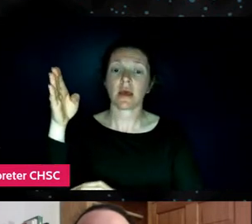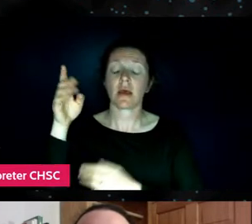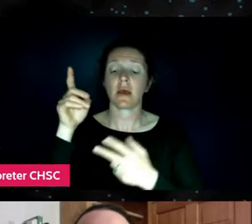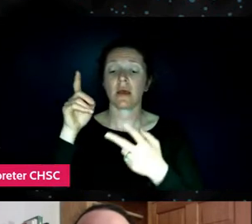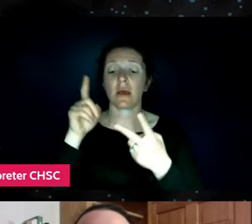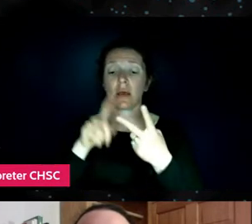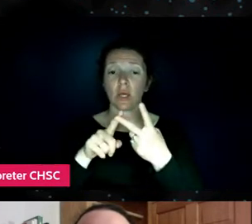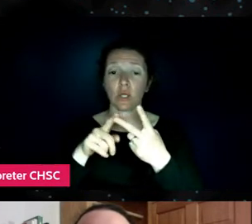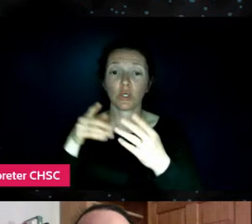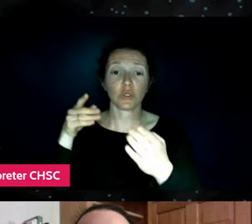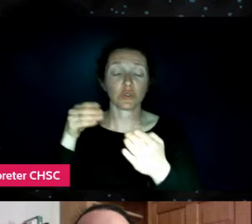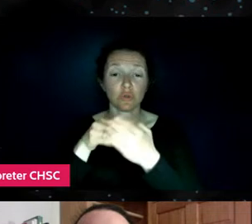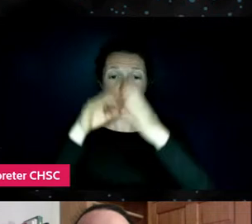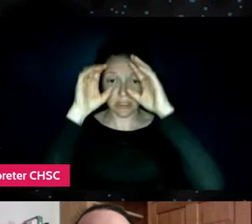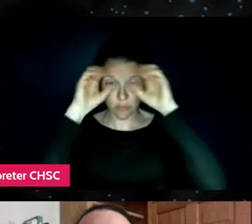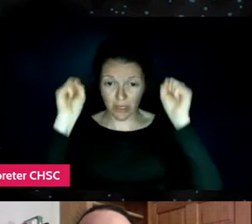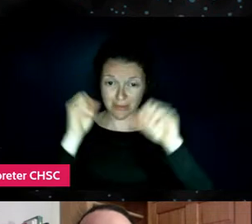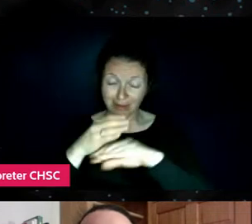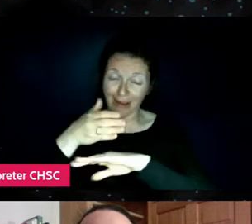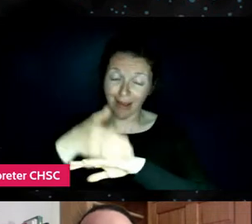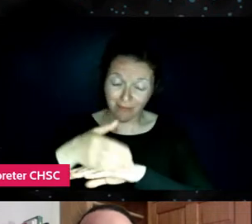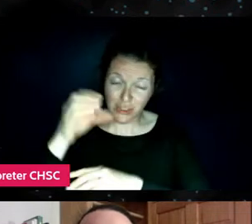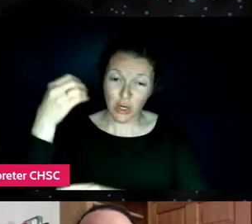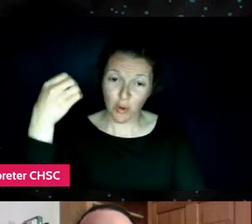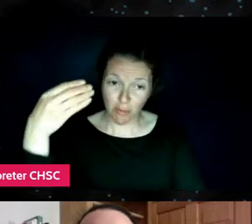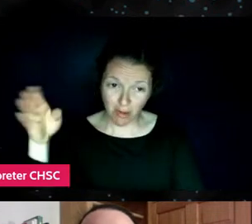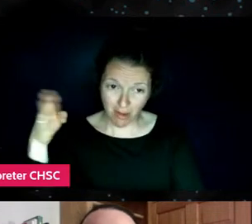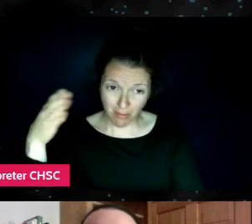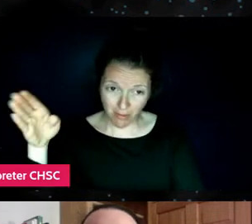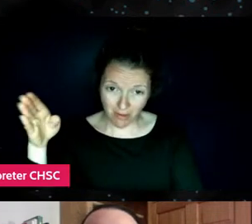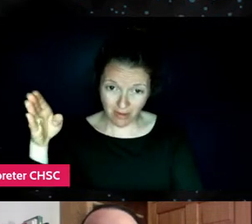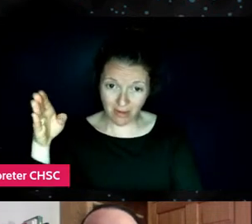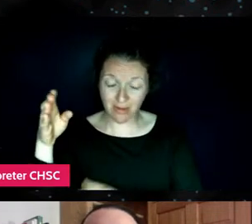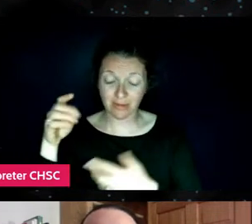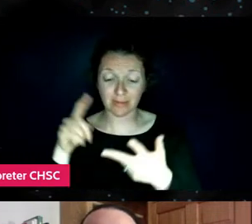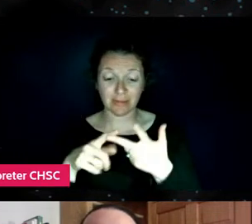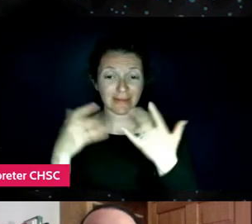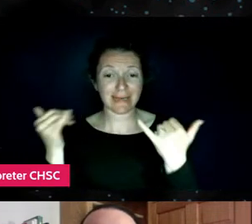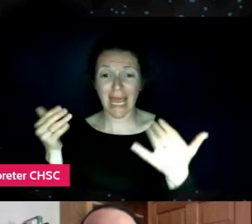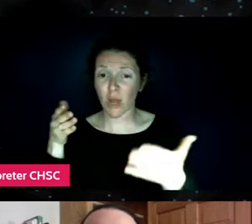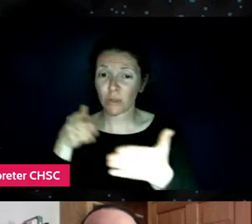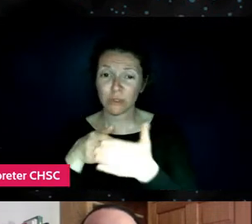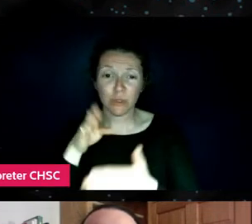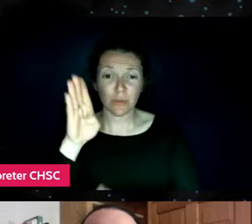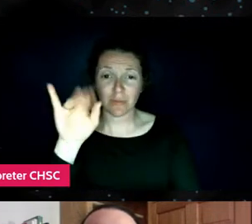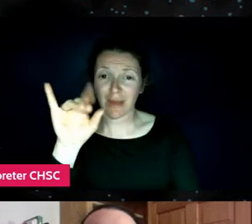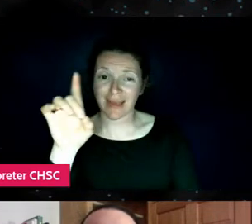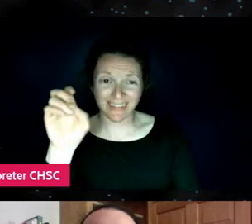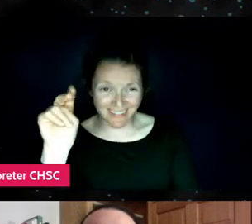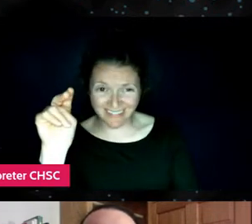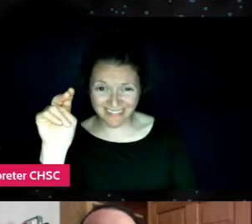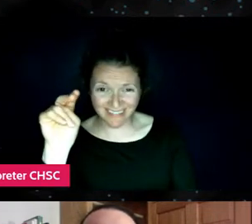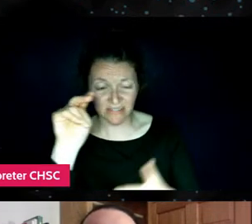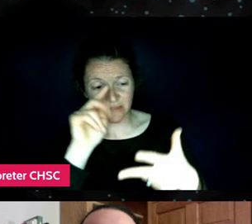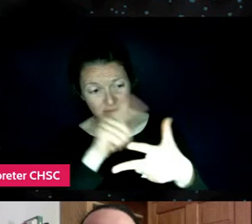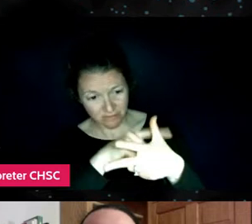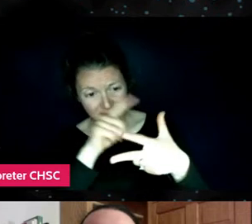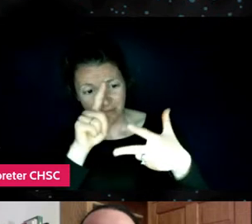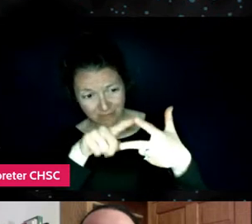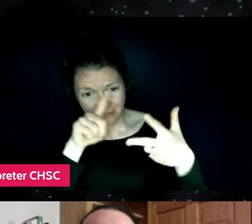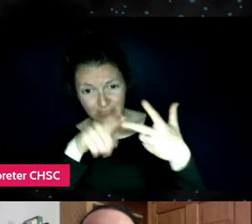the president after Obama, and right now we're suing Biden. And what we'd like to do is sit down with